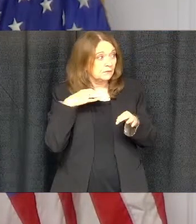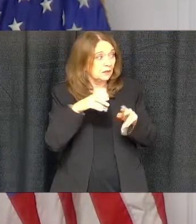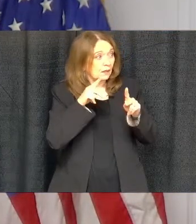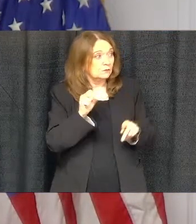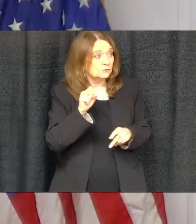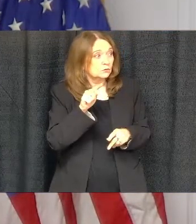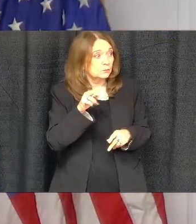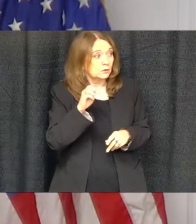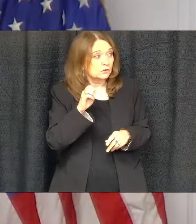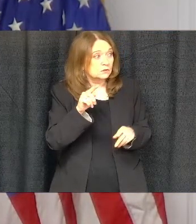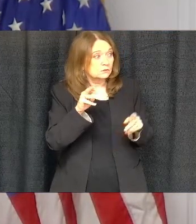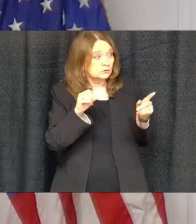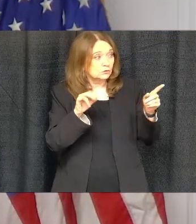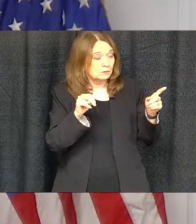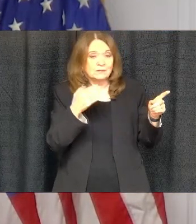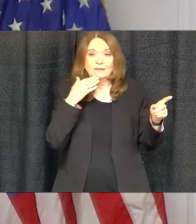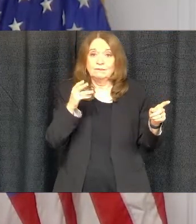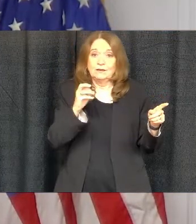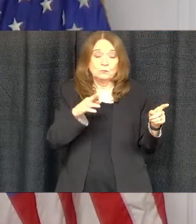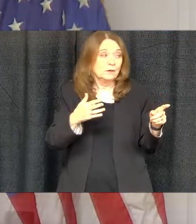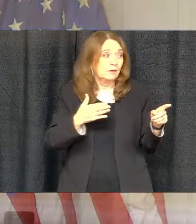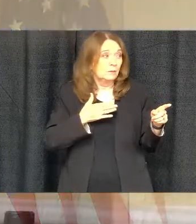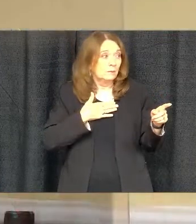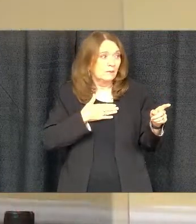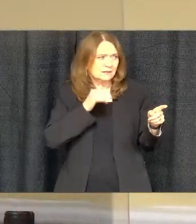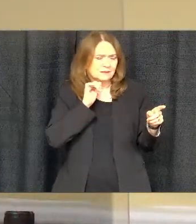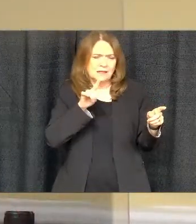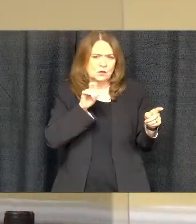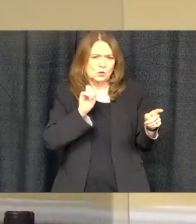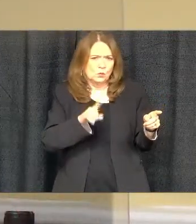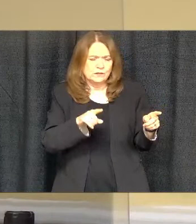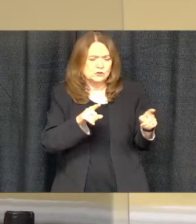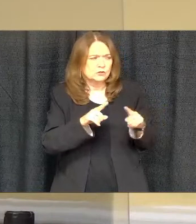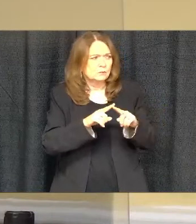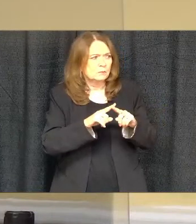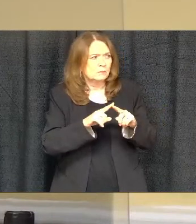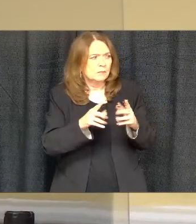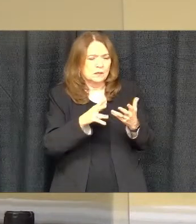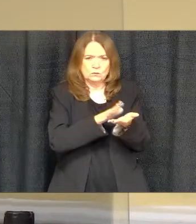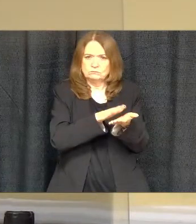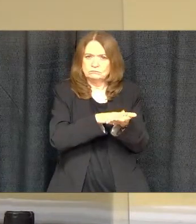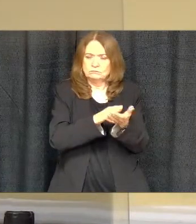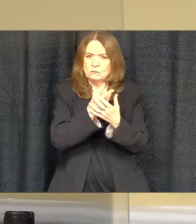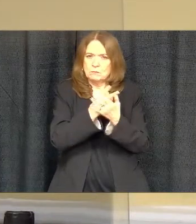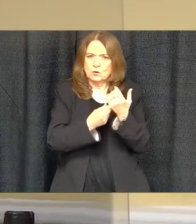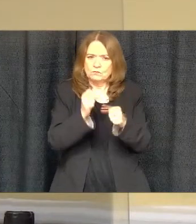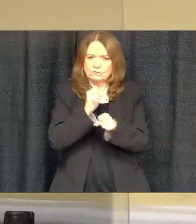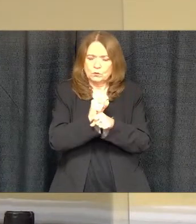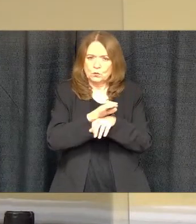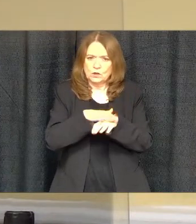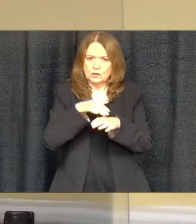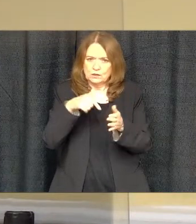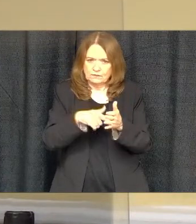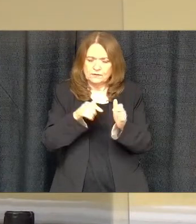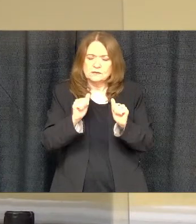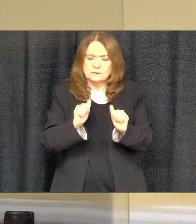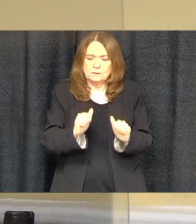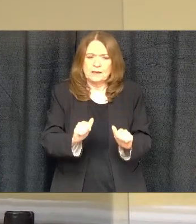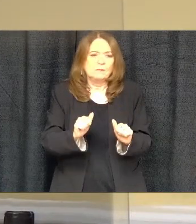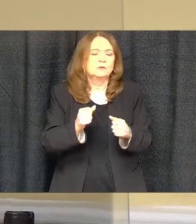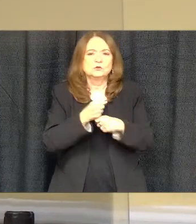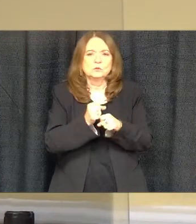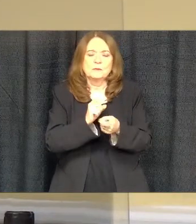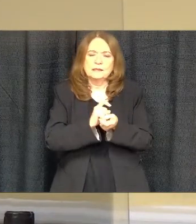you're recognized. Thank you, Mayor. Mine's not so much as a question. For one, I want to commend both of you for working on this to be able to